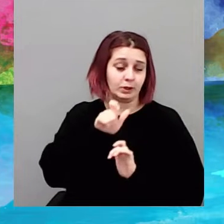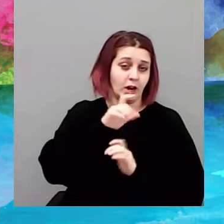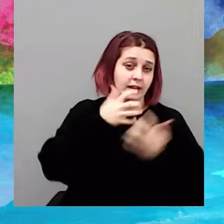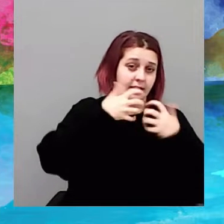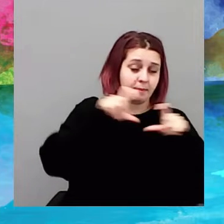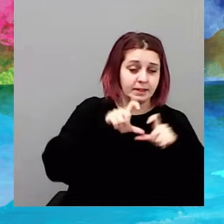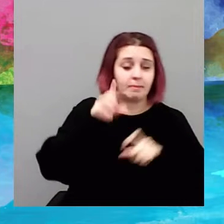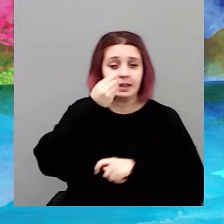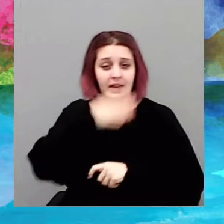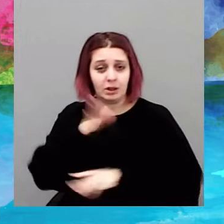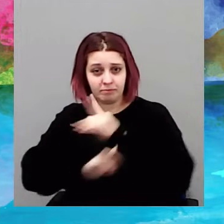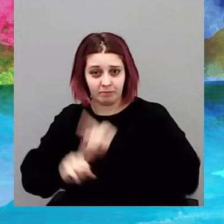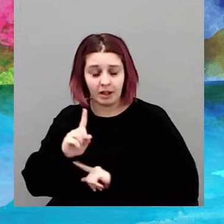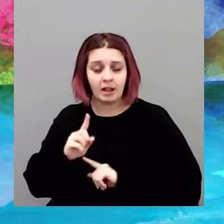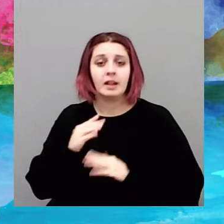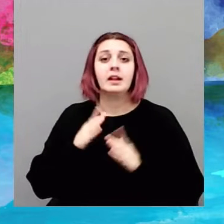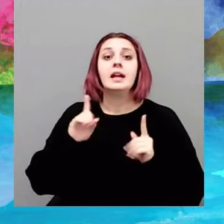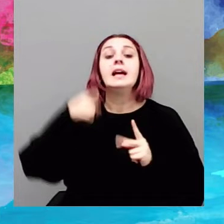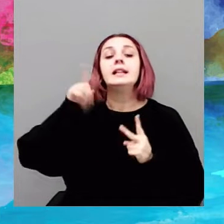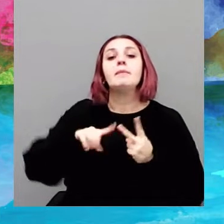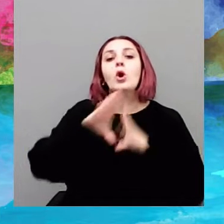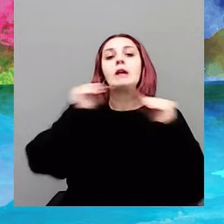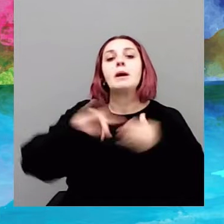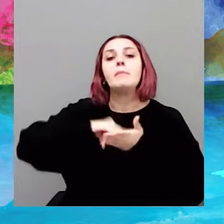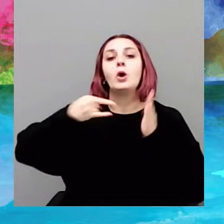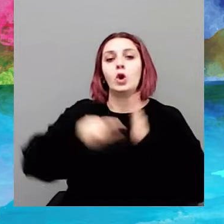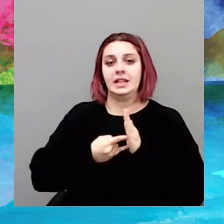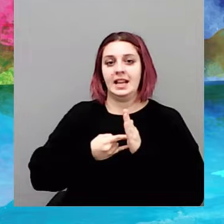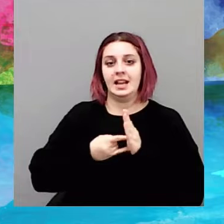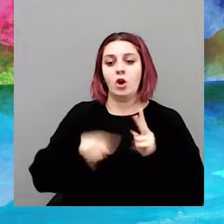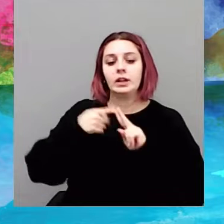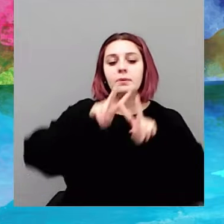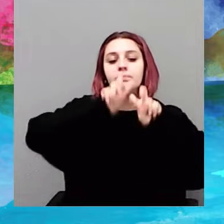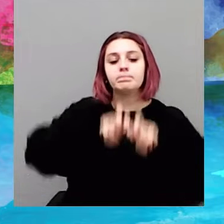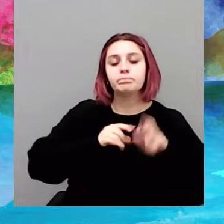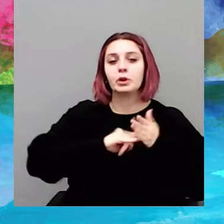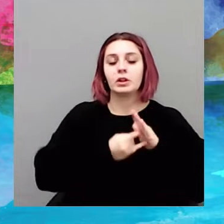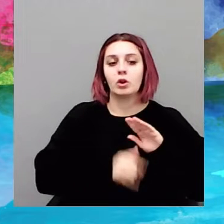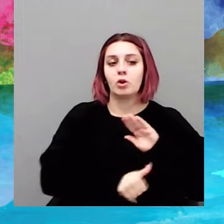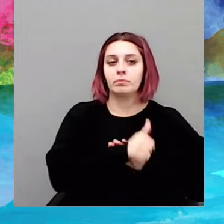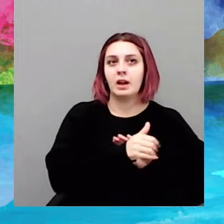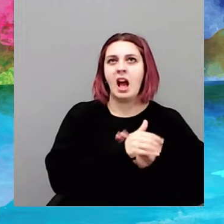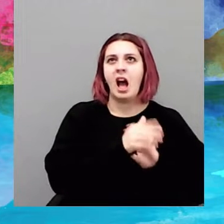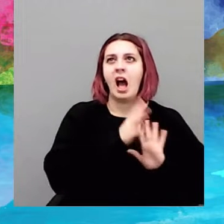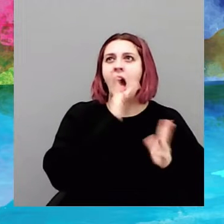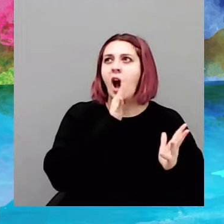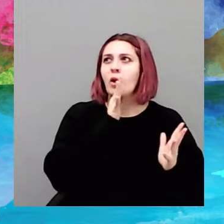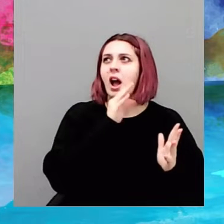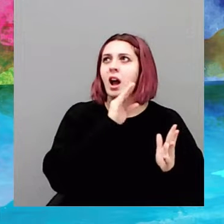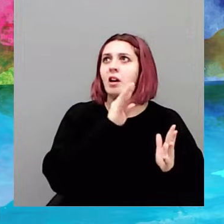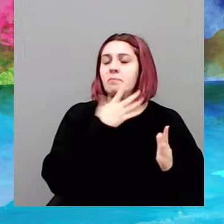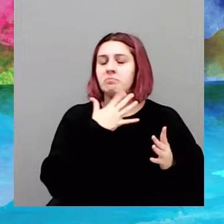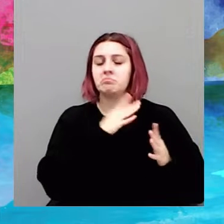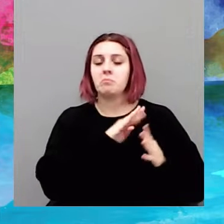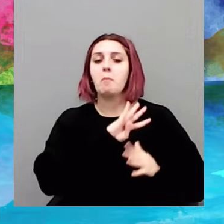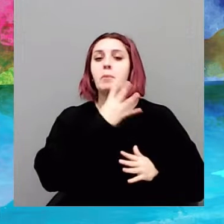with the university, the Polytechnic University of Madrid, and we had 4